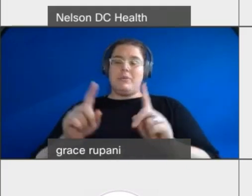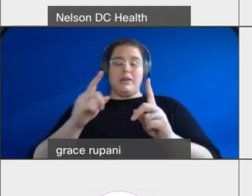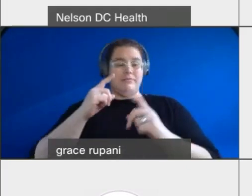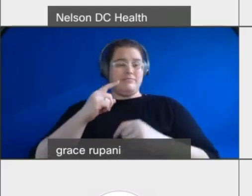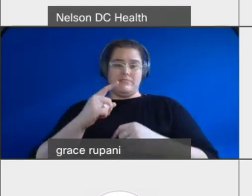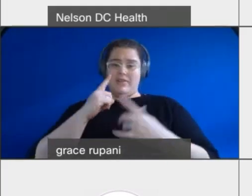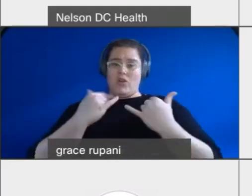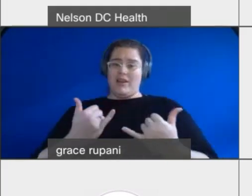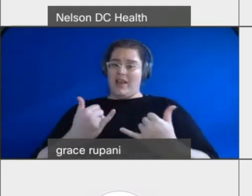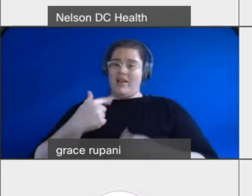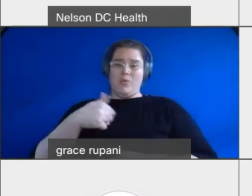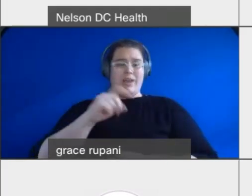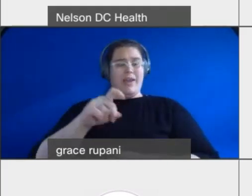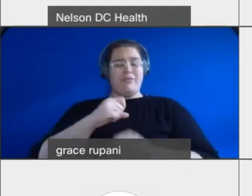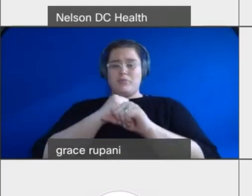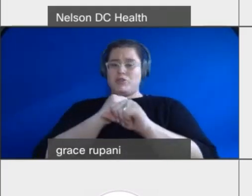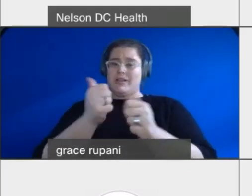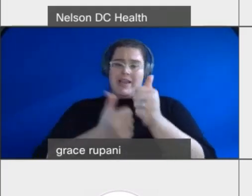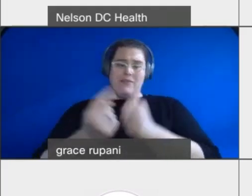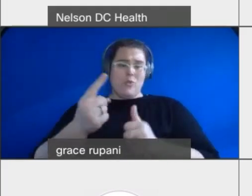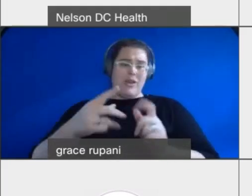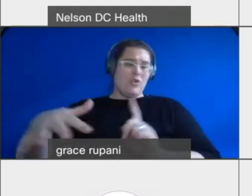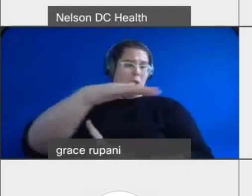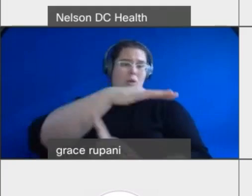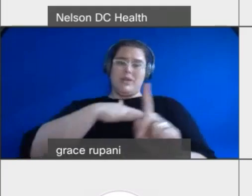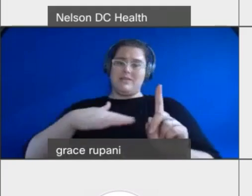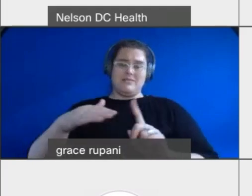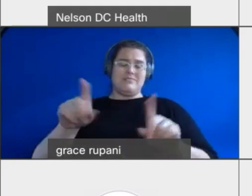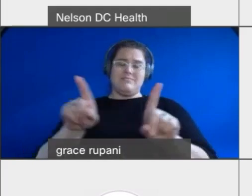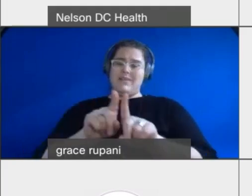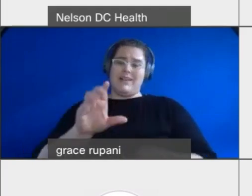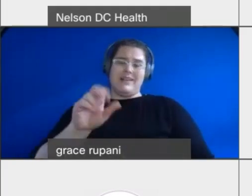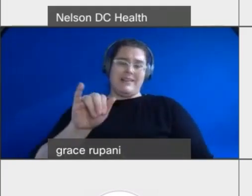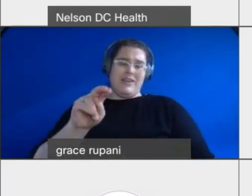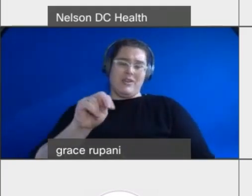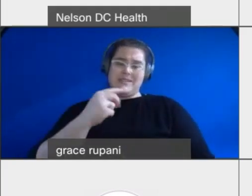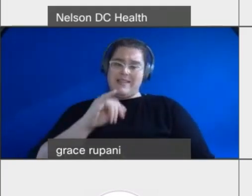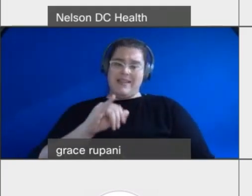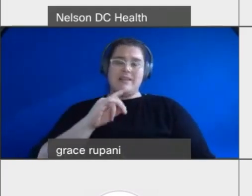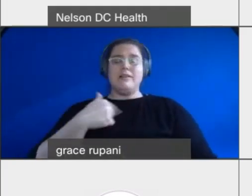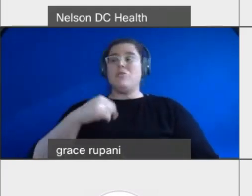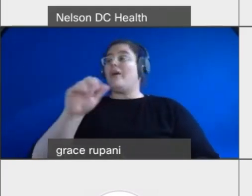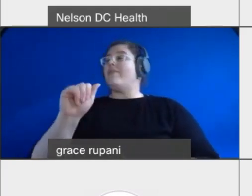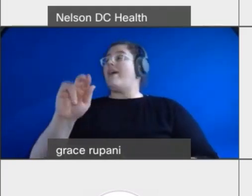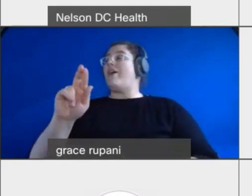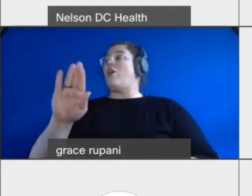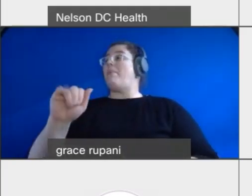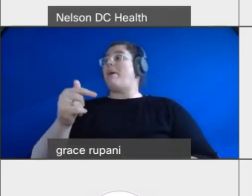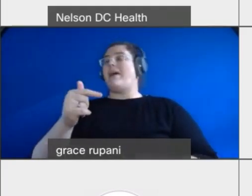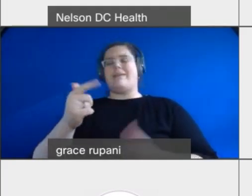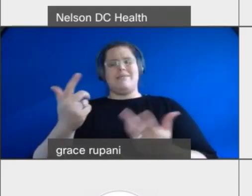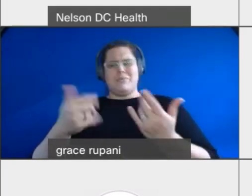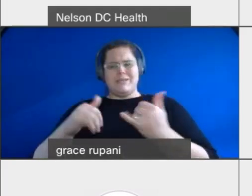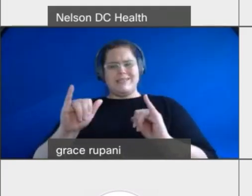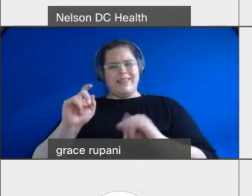protect everyone else around us. Like Karen said in that analogy, we still have to drive safely on the road because we don't want to cause other people to get in a